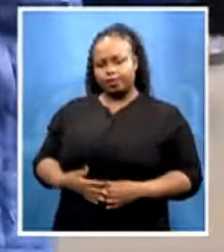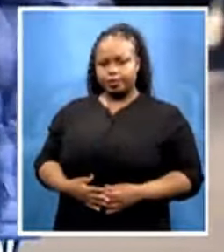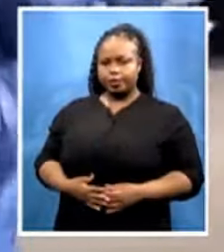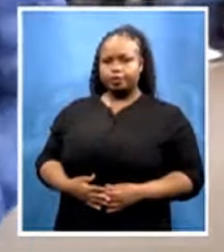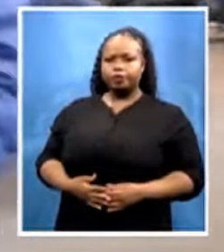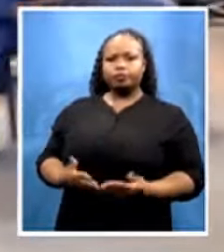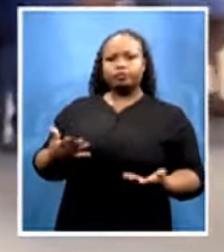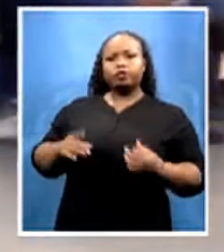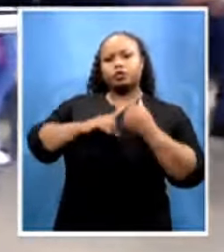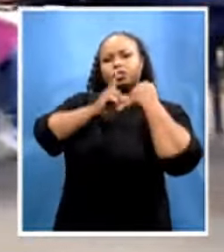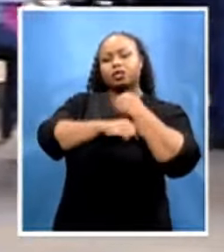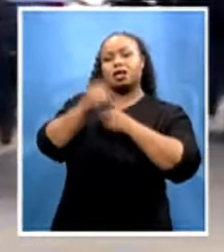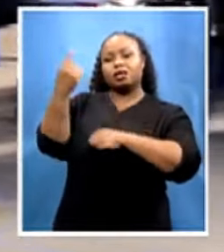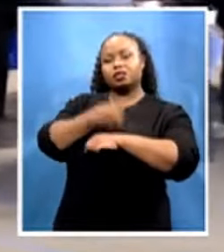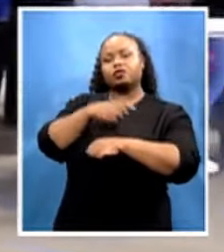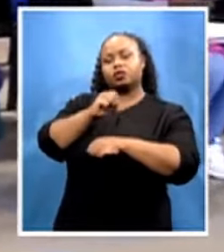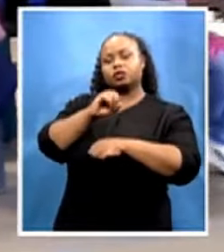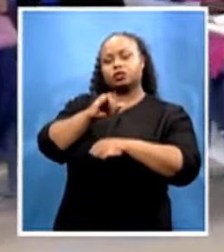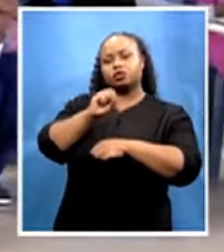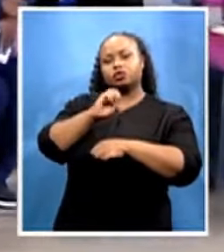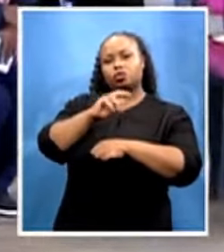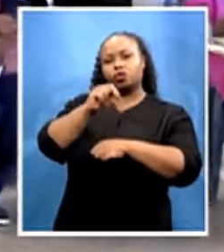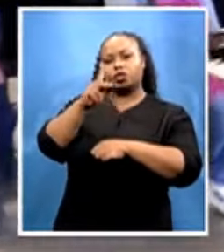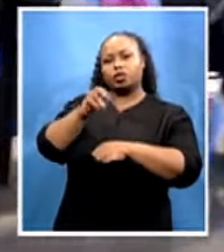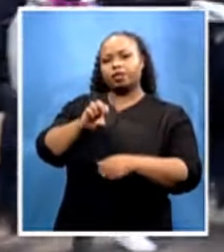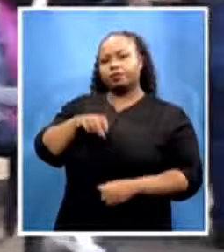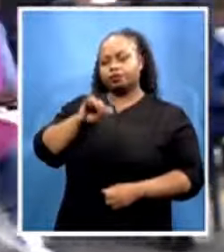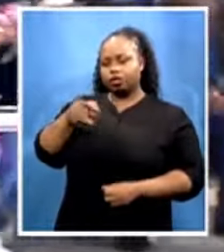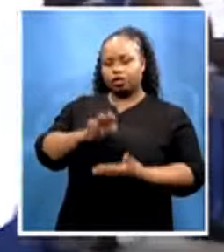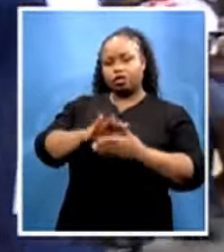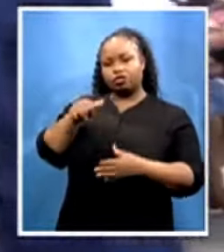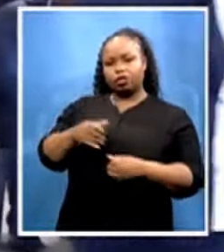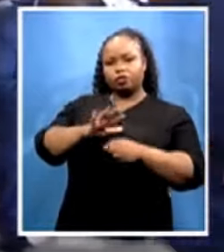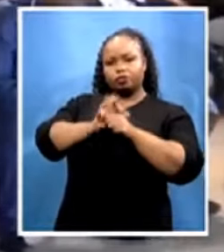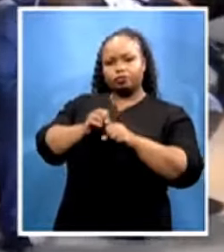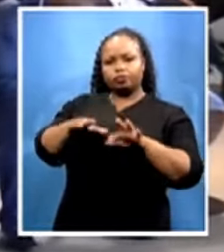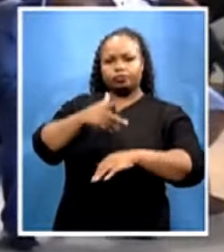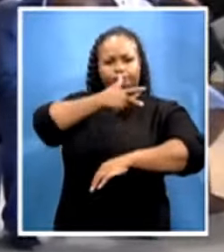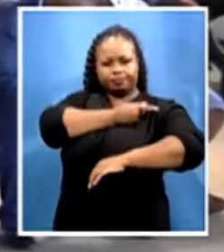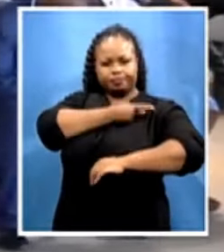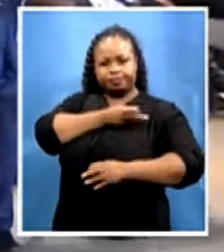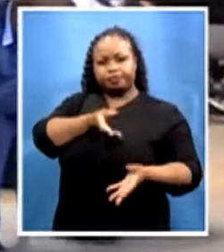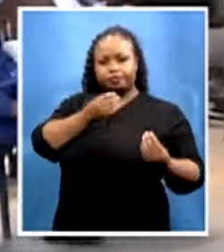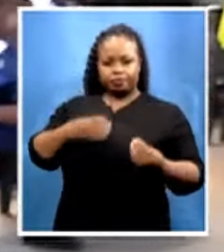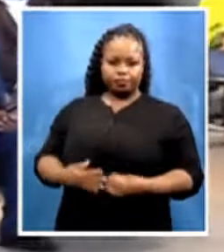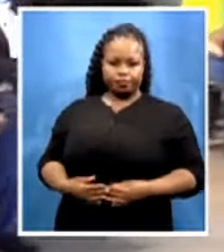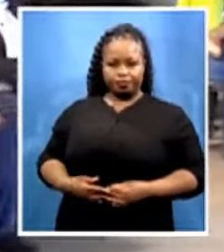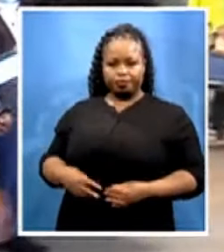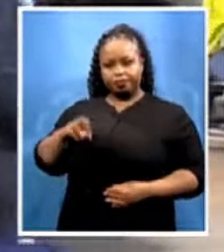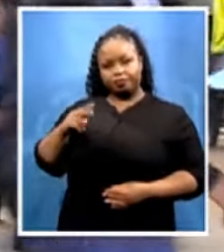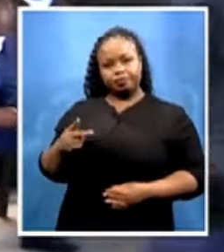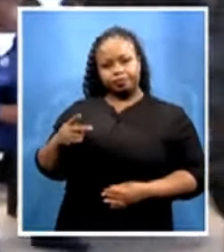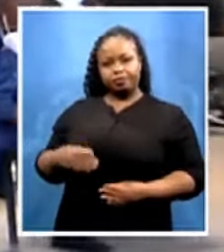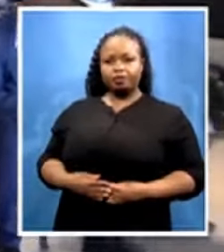Sisonke J&J COVID-19 study. And some of these obviously are seated on